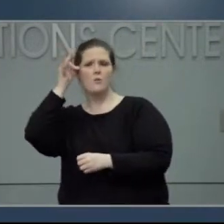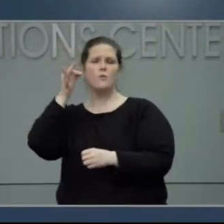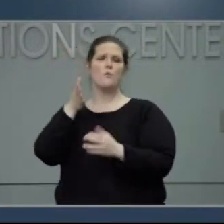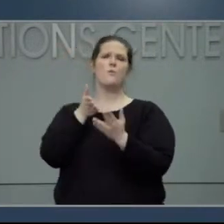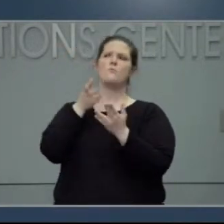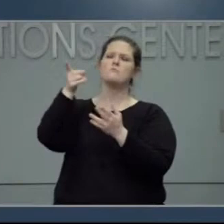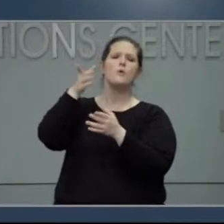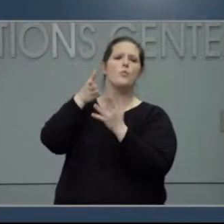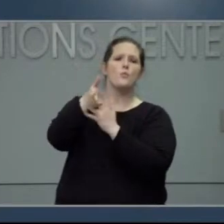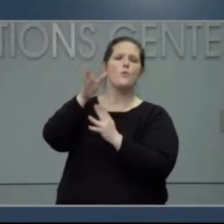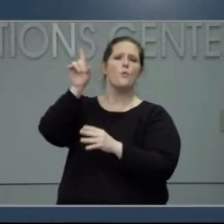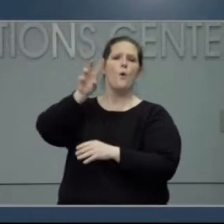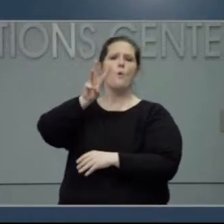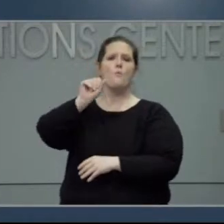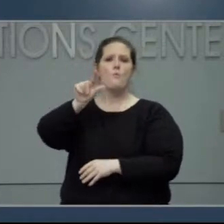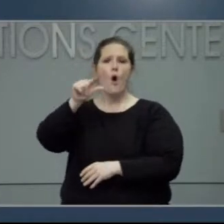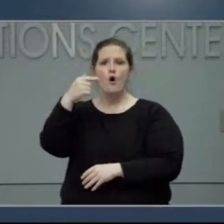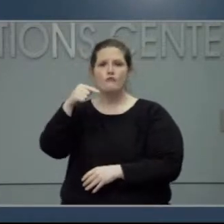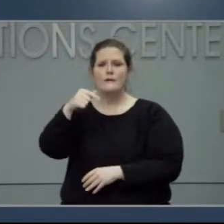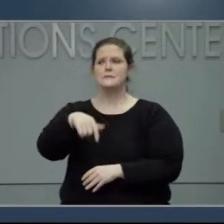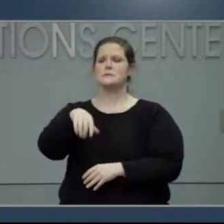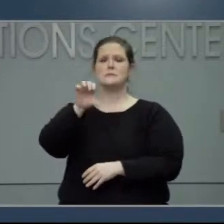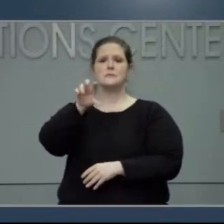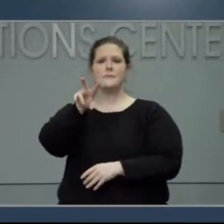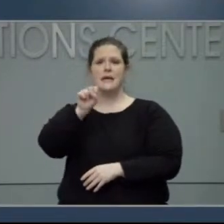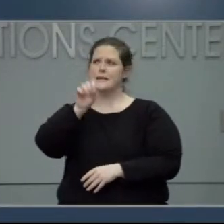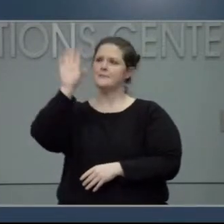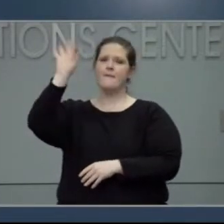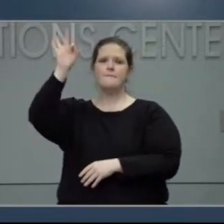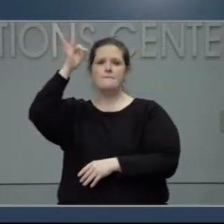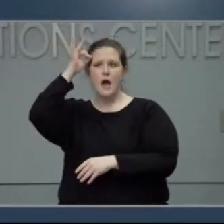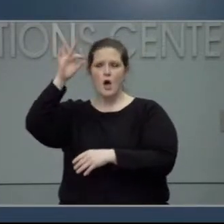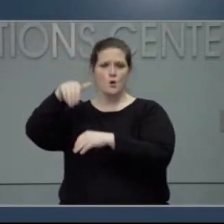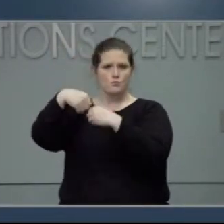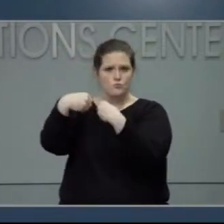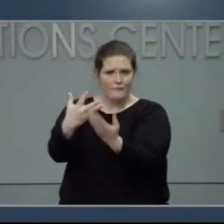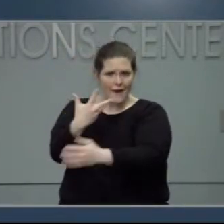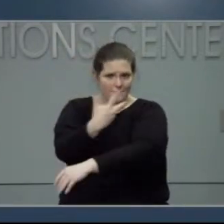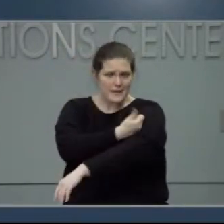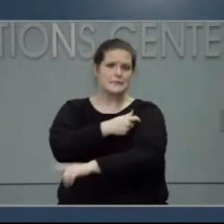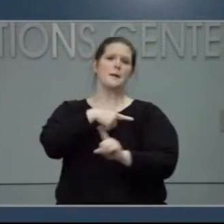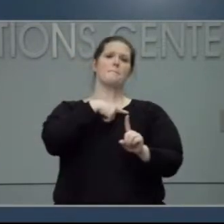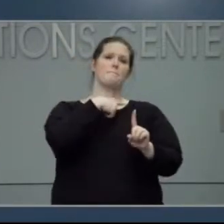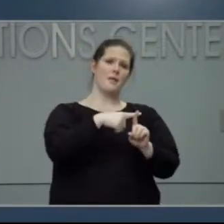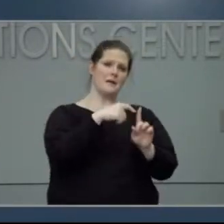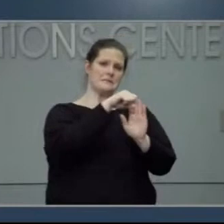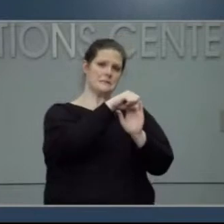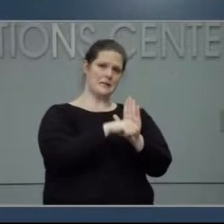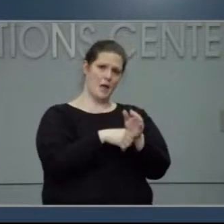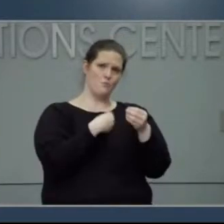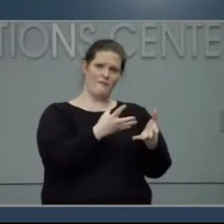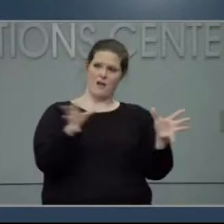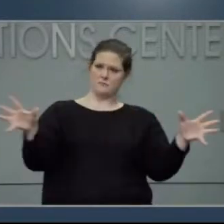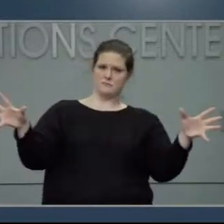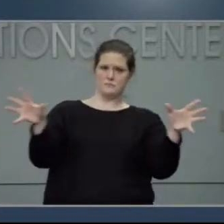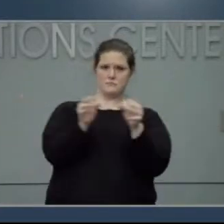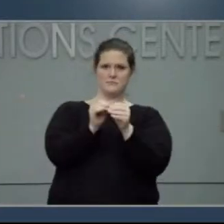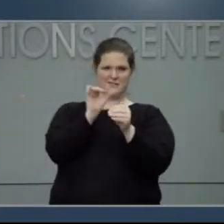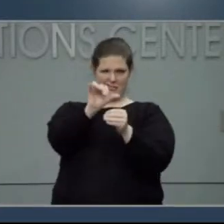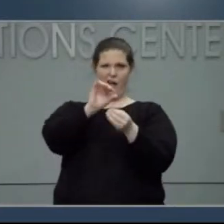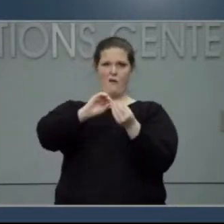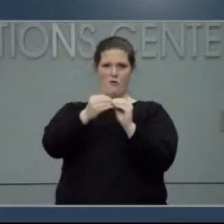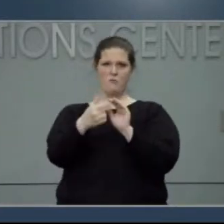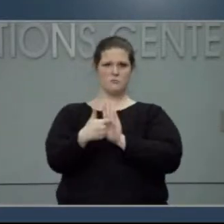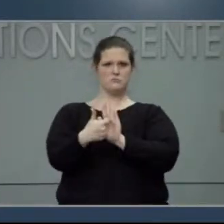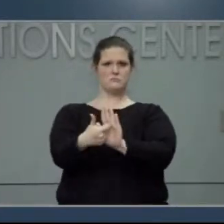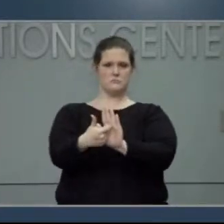Walgreens or CVS. And we'll have this new data on our public dashboard tomorrow. We're in a promising place.